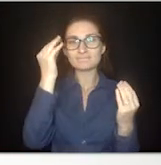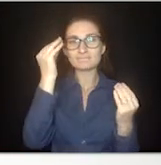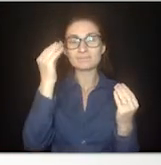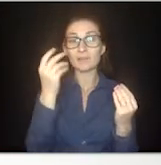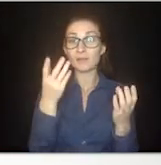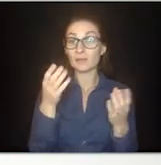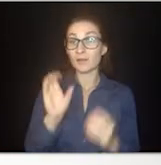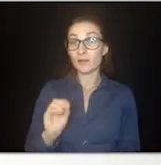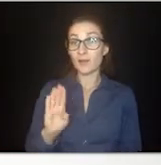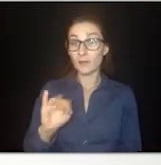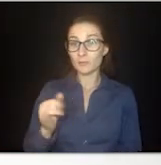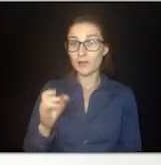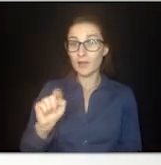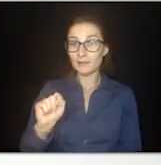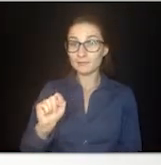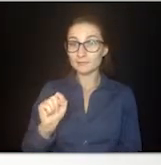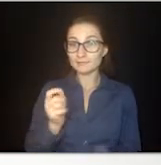those